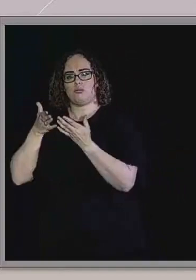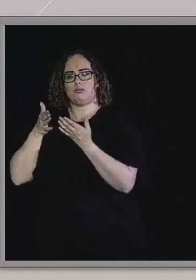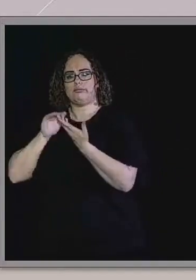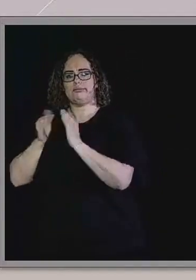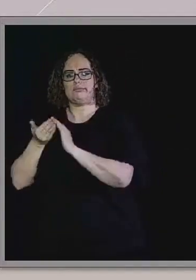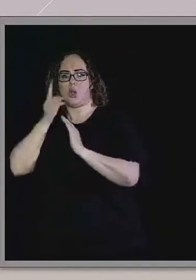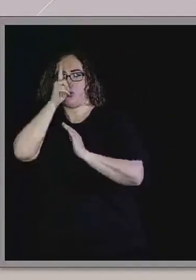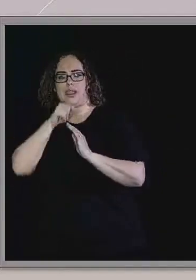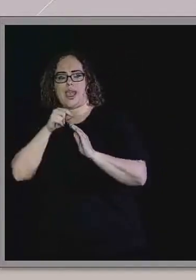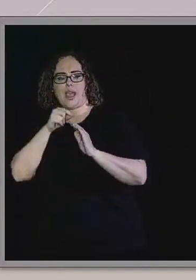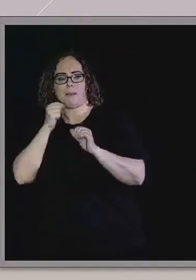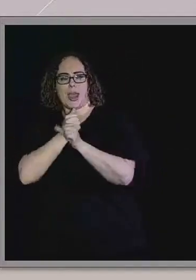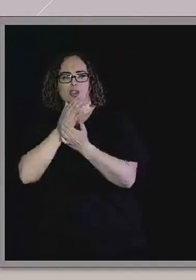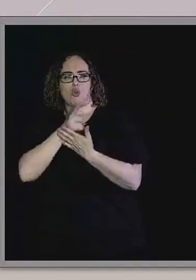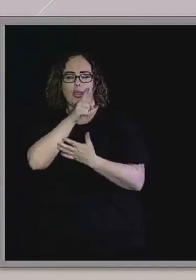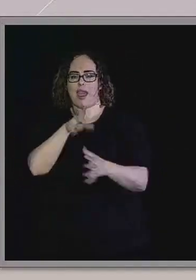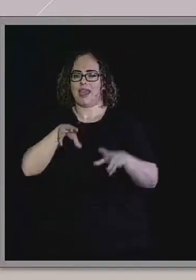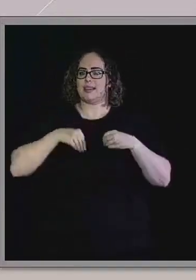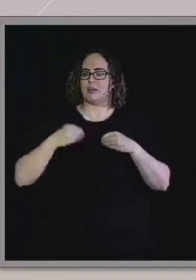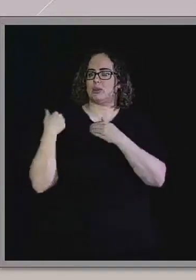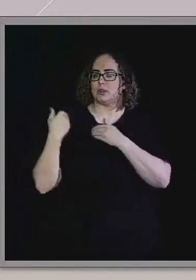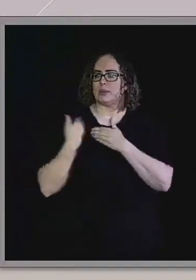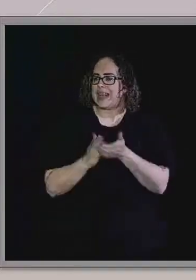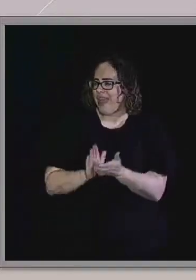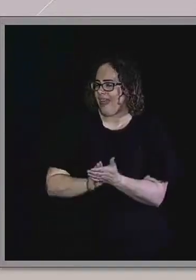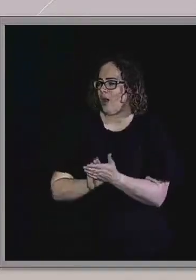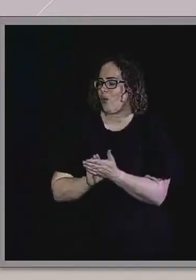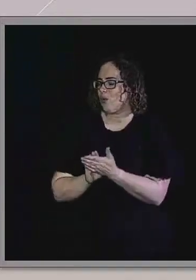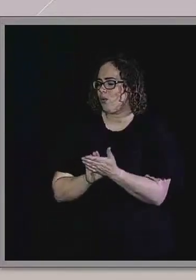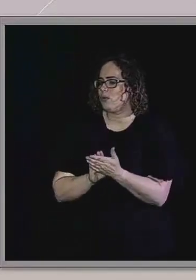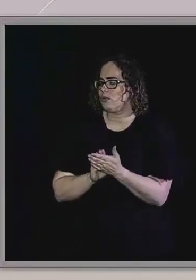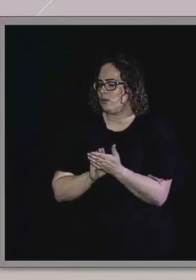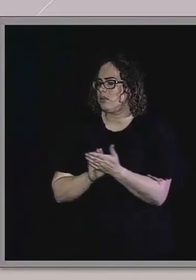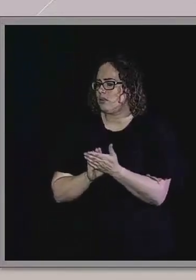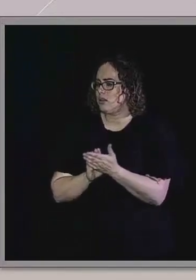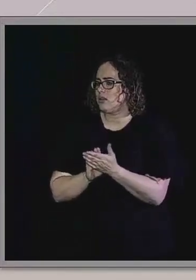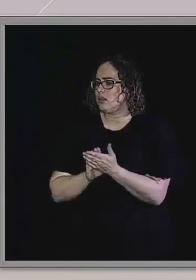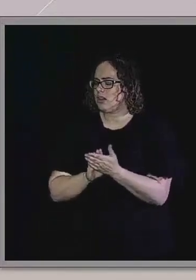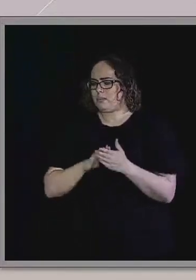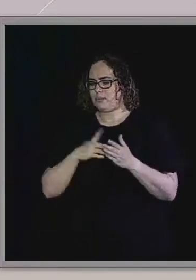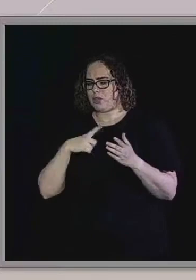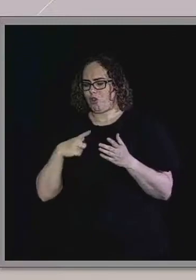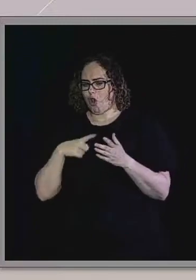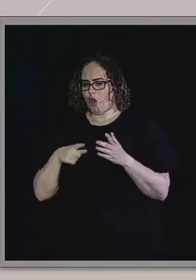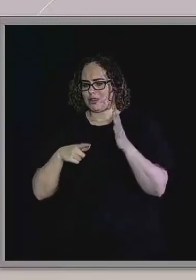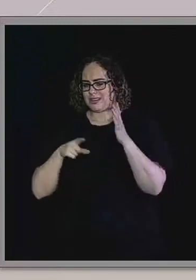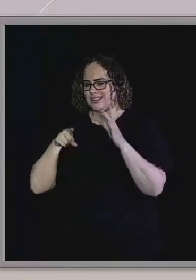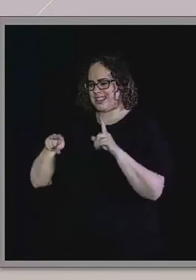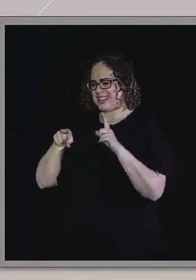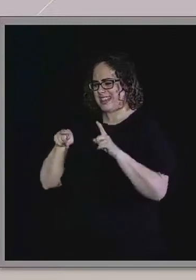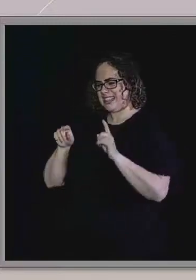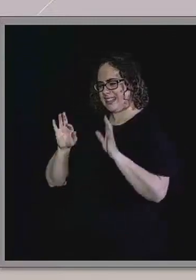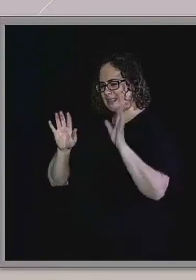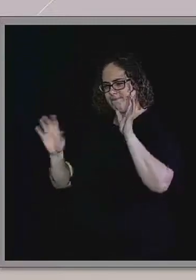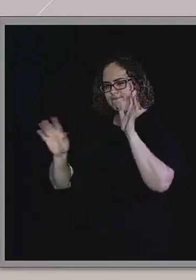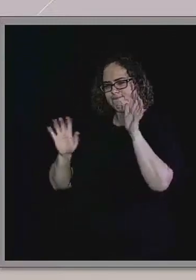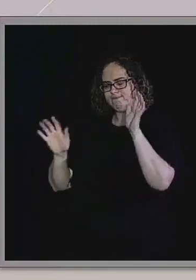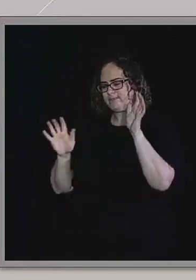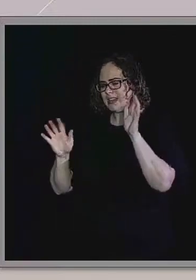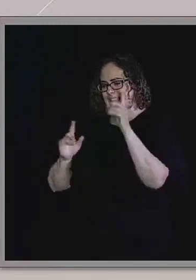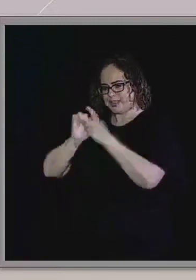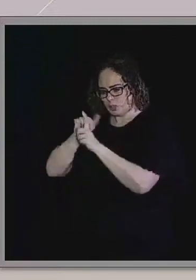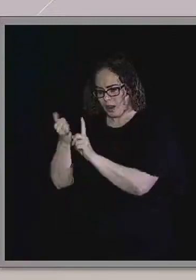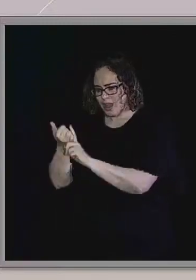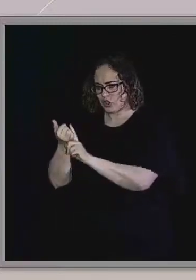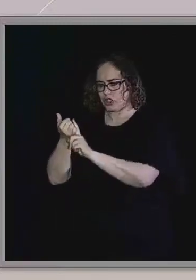social licence to operate, and it's this weird kind of intangible thing, but is it something that could possibly be revoked, and